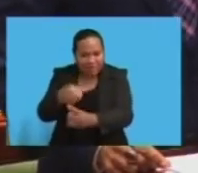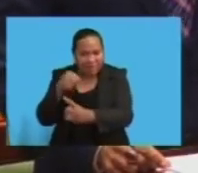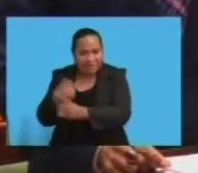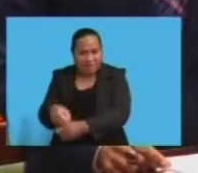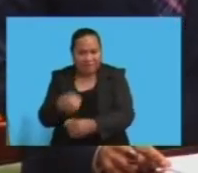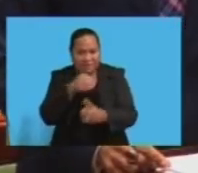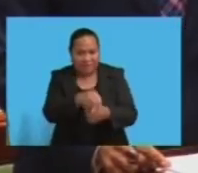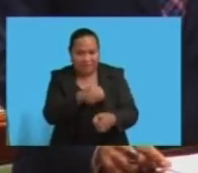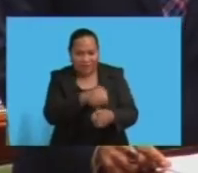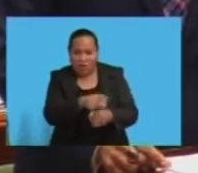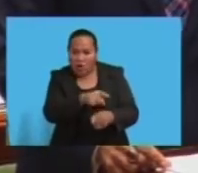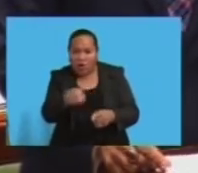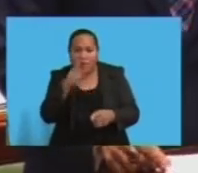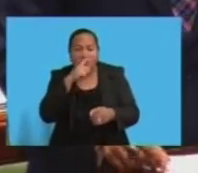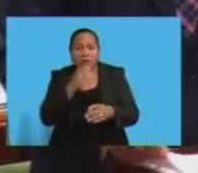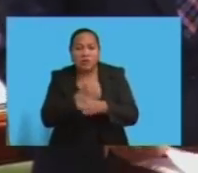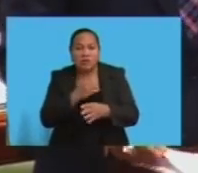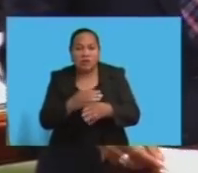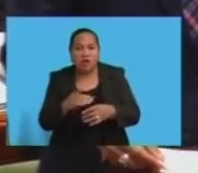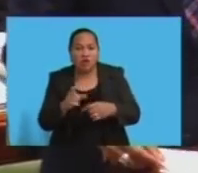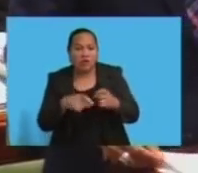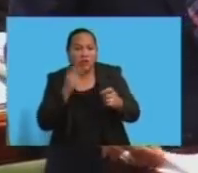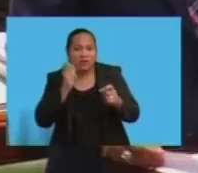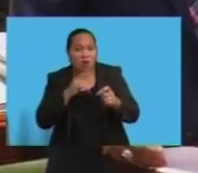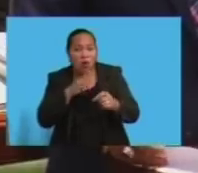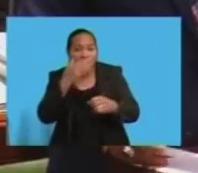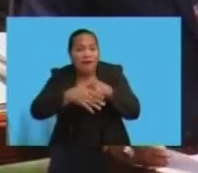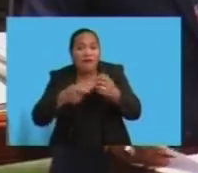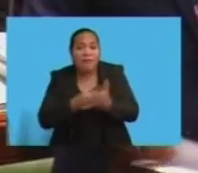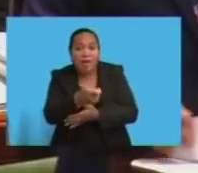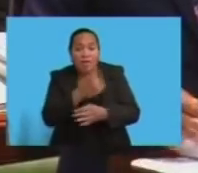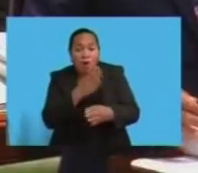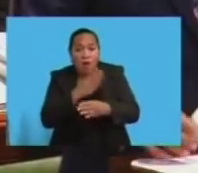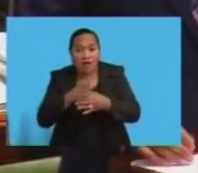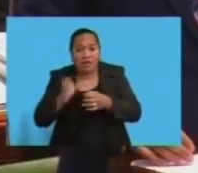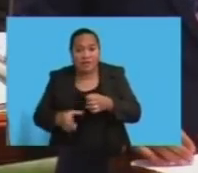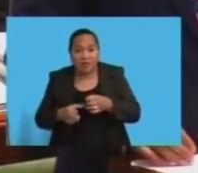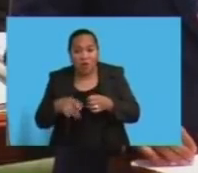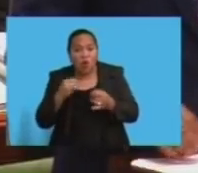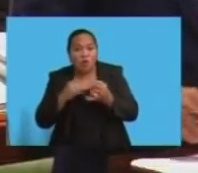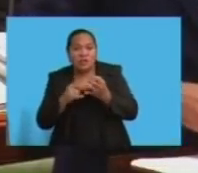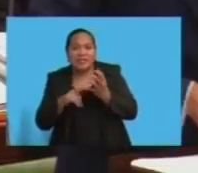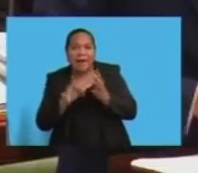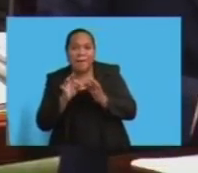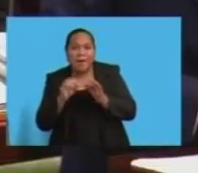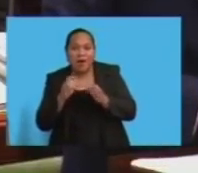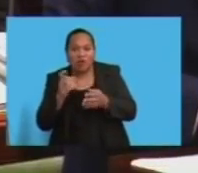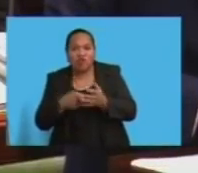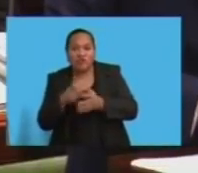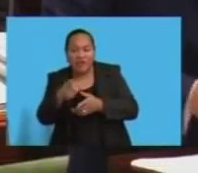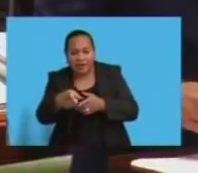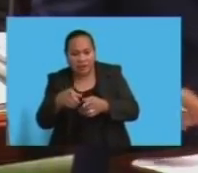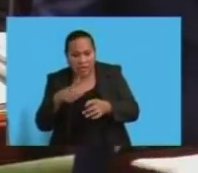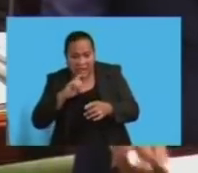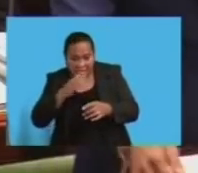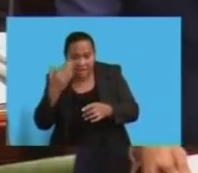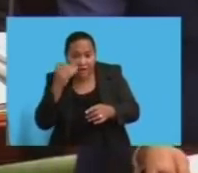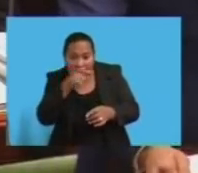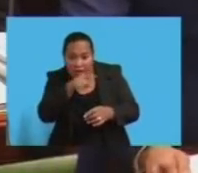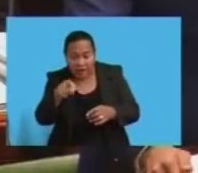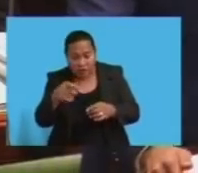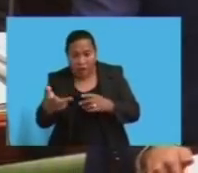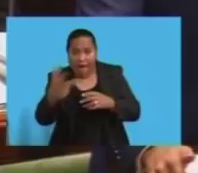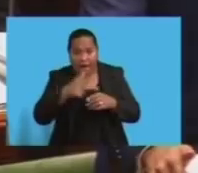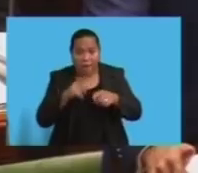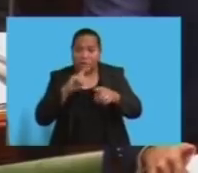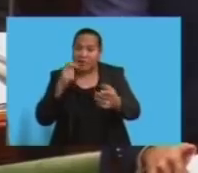notice. We're coming down hard on contractors who don't pay their workers or the companies that have subcontracted. If it's found that you're not paying your people